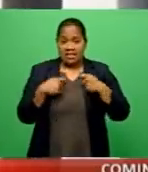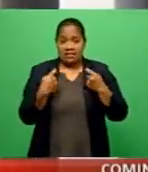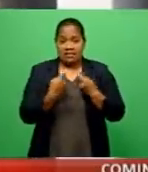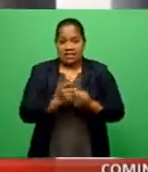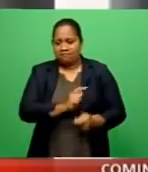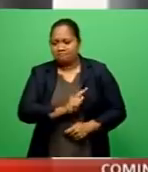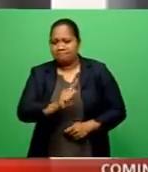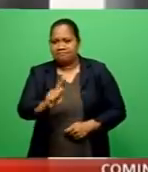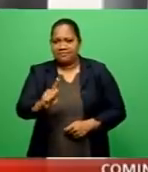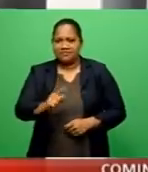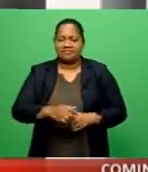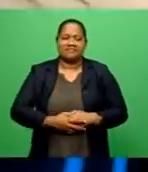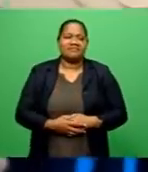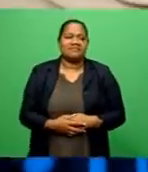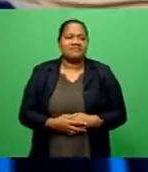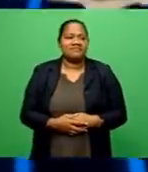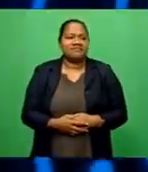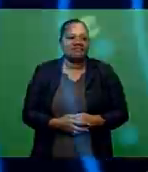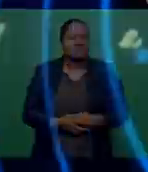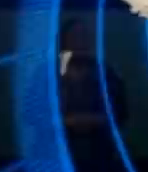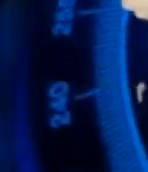ground.